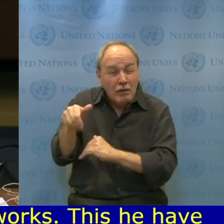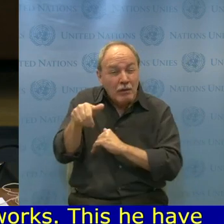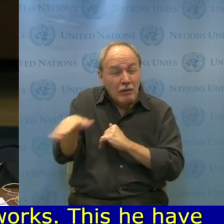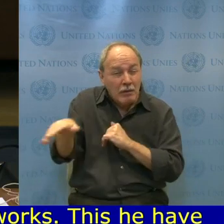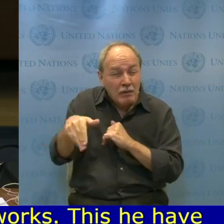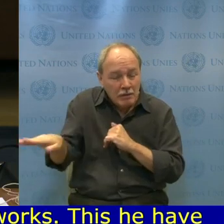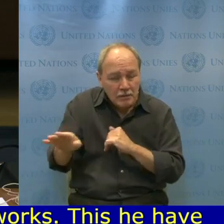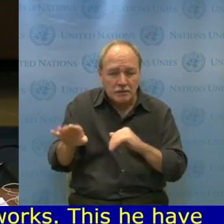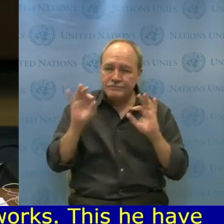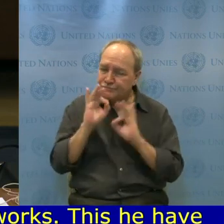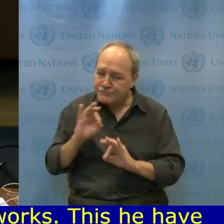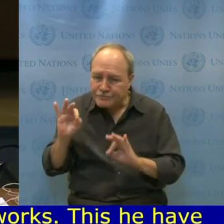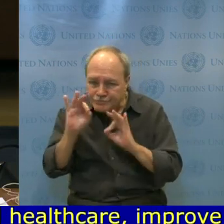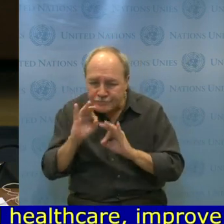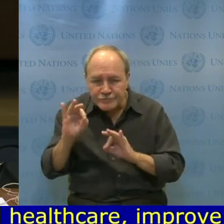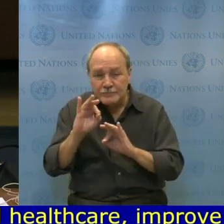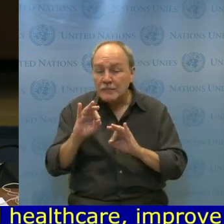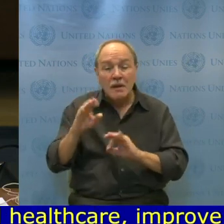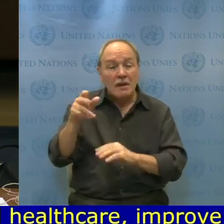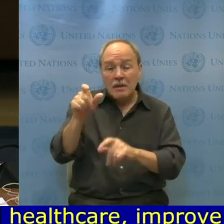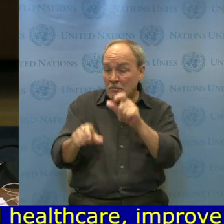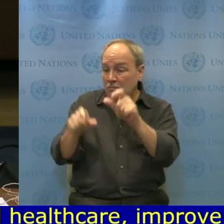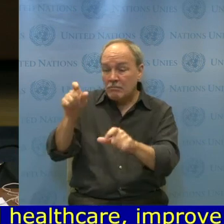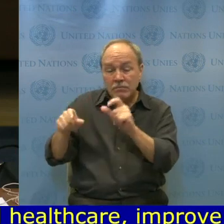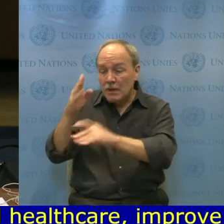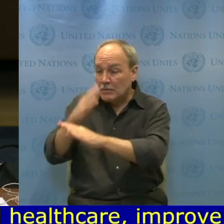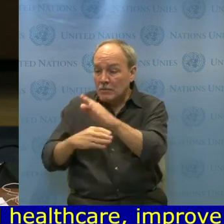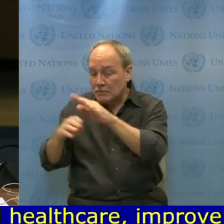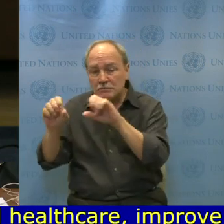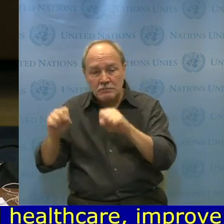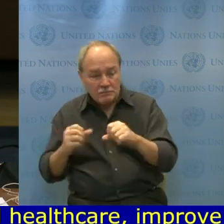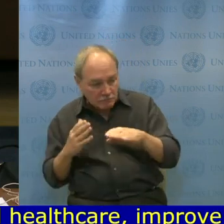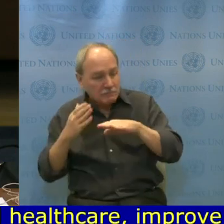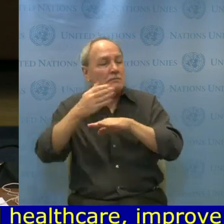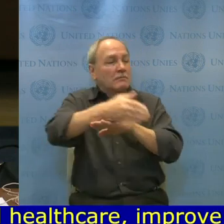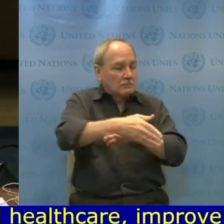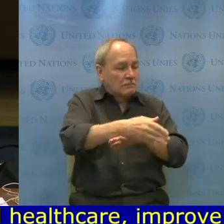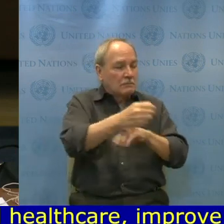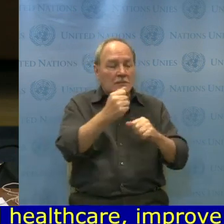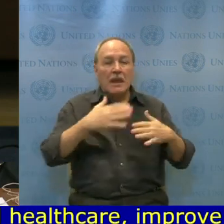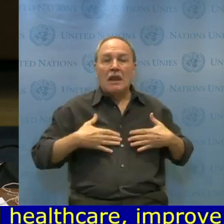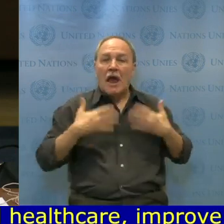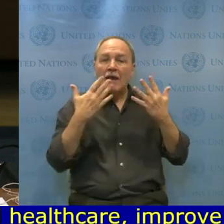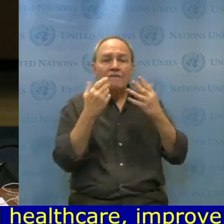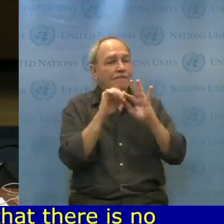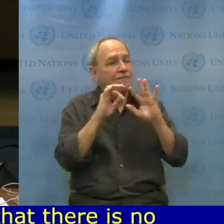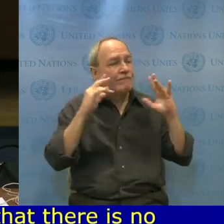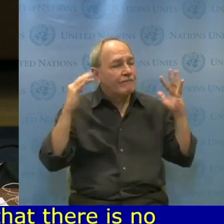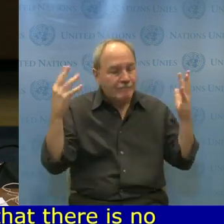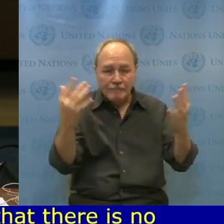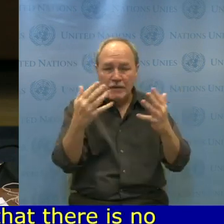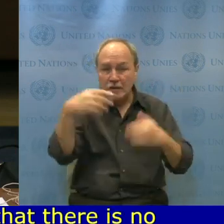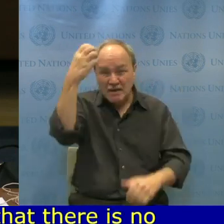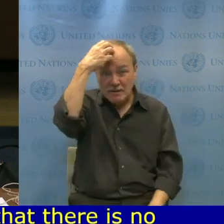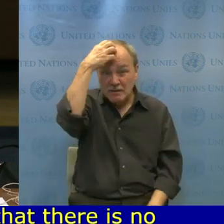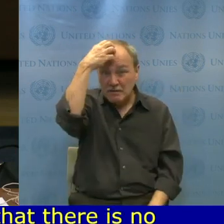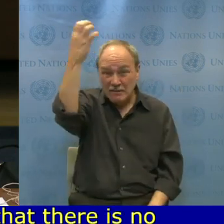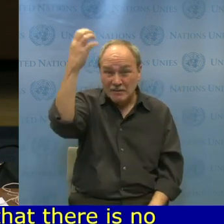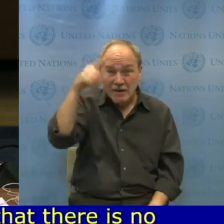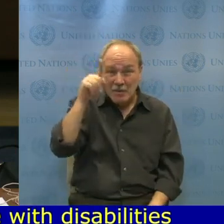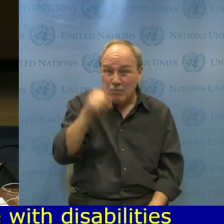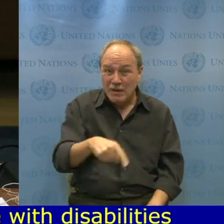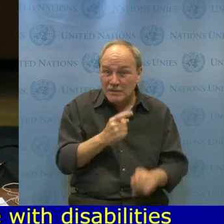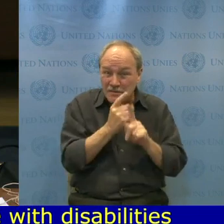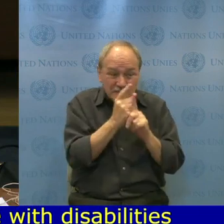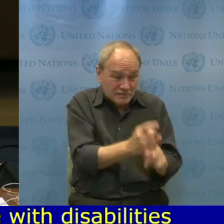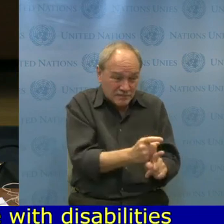with disabilities may participate in life. They have to mobilize resources to implement the necessary measures. It